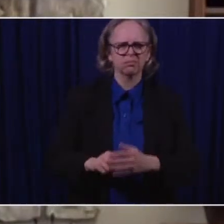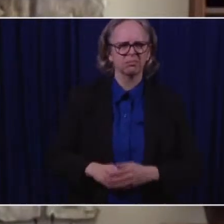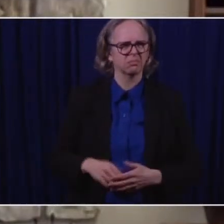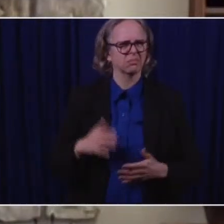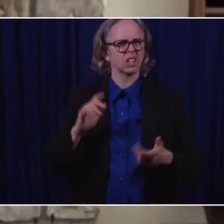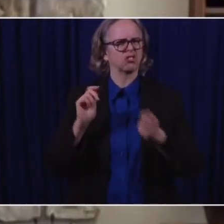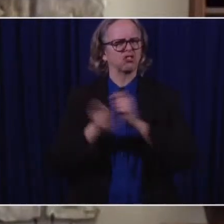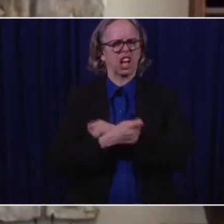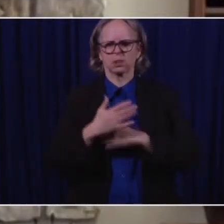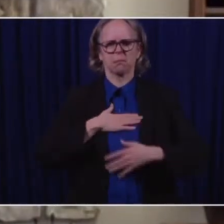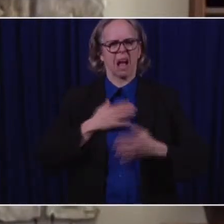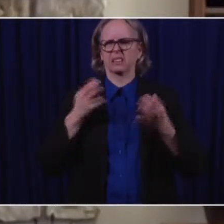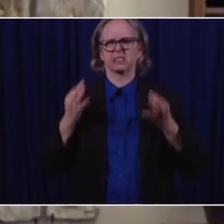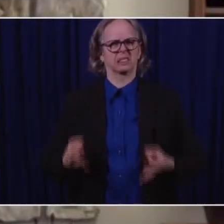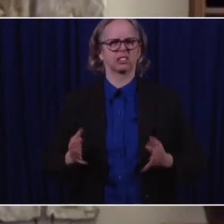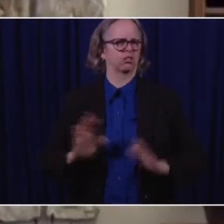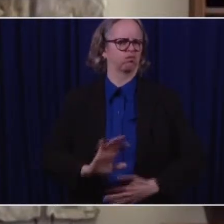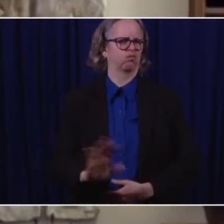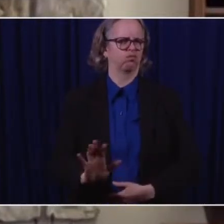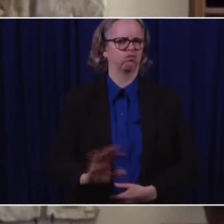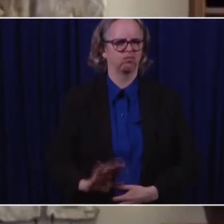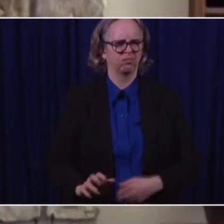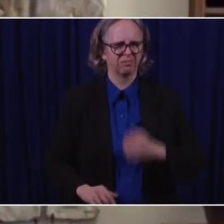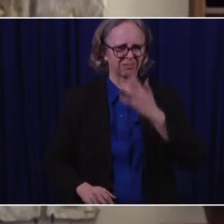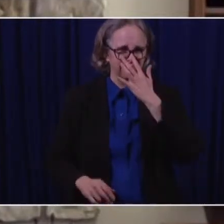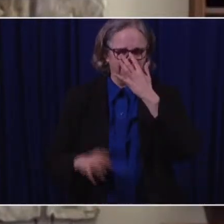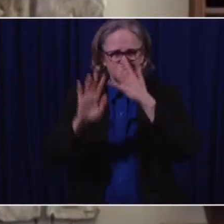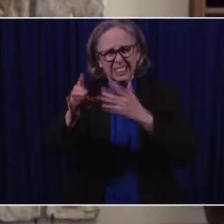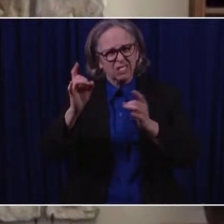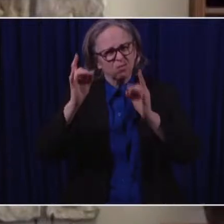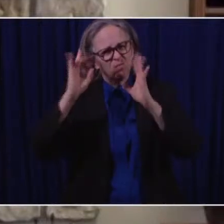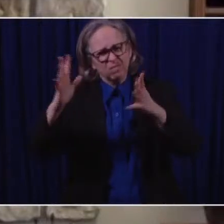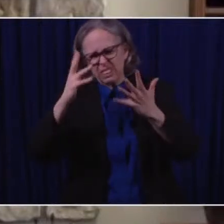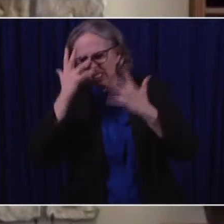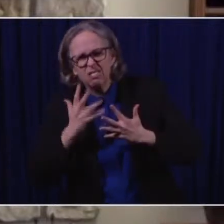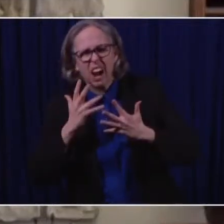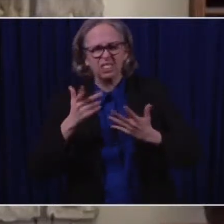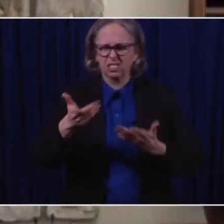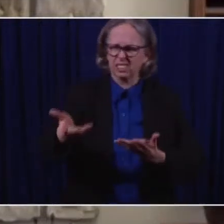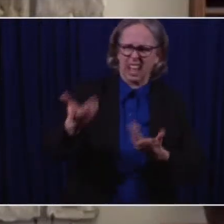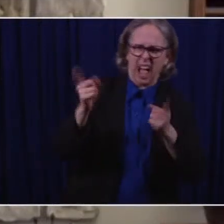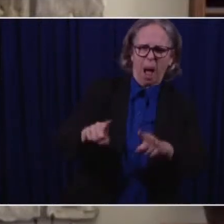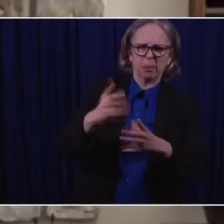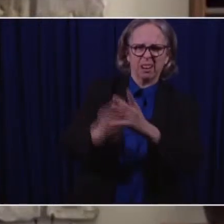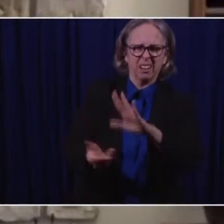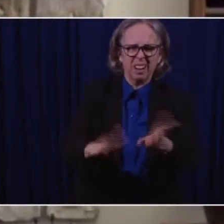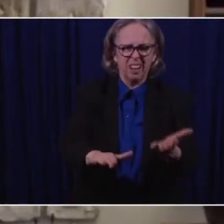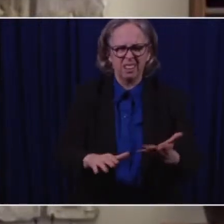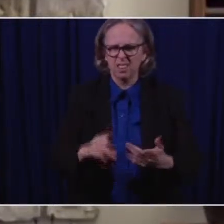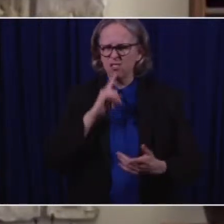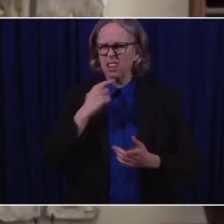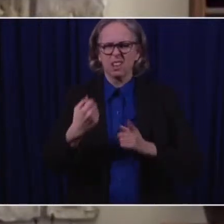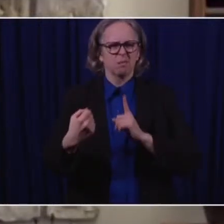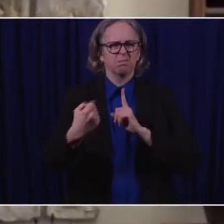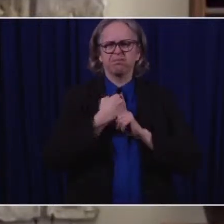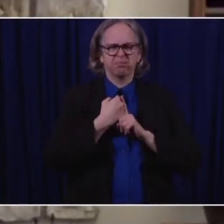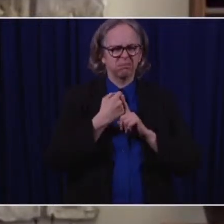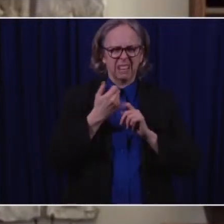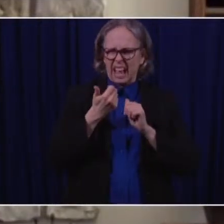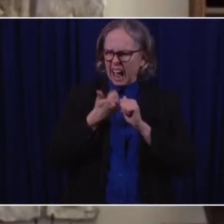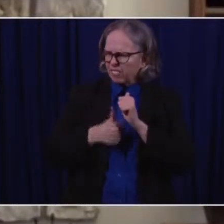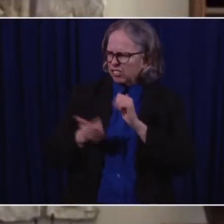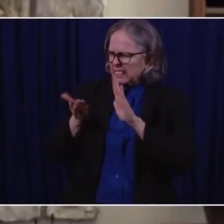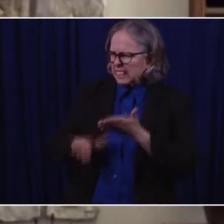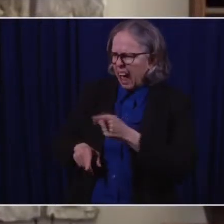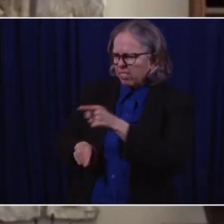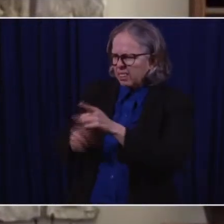it's a real tragedy, and I'm impacted by any deaths, and I'm certainly